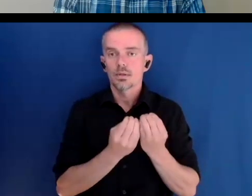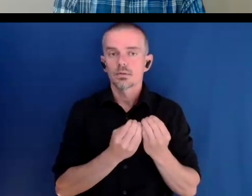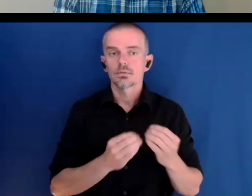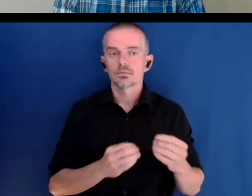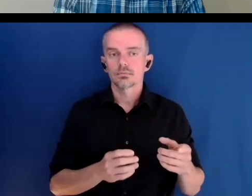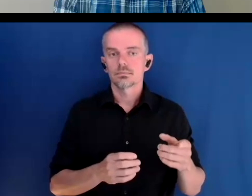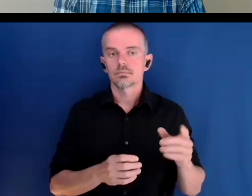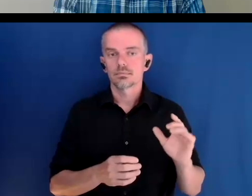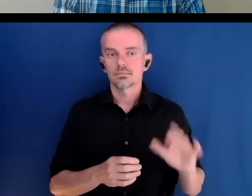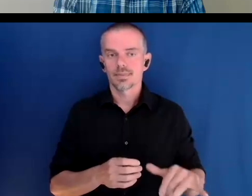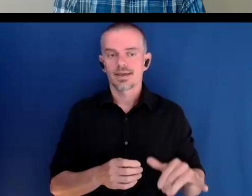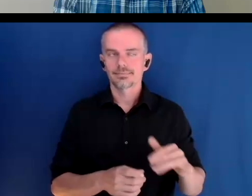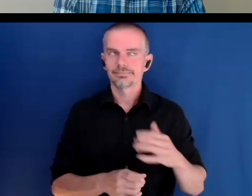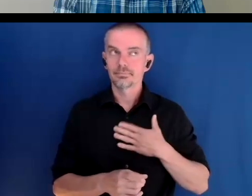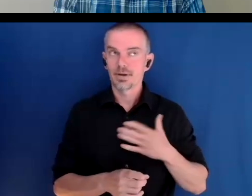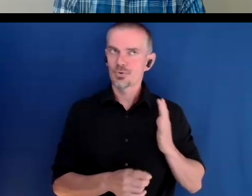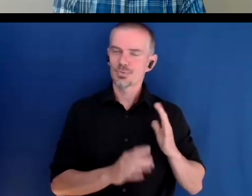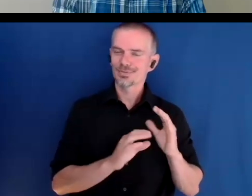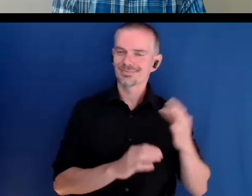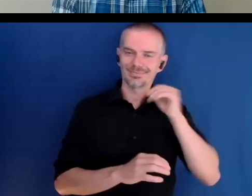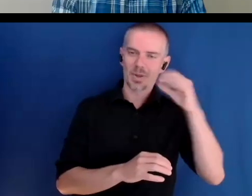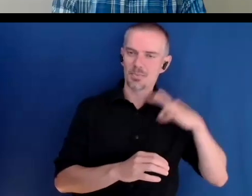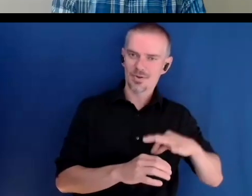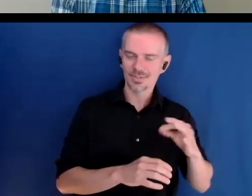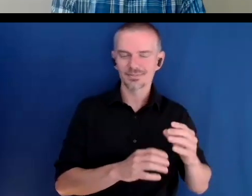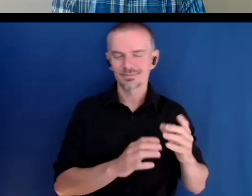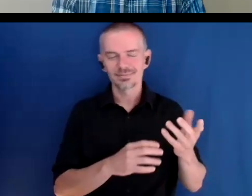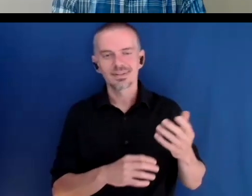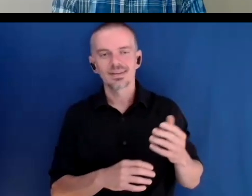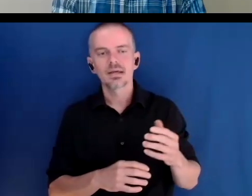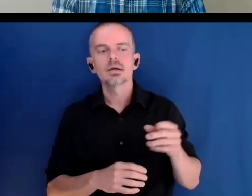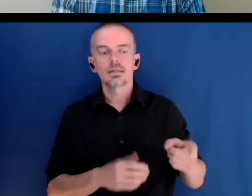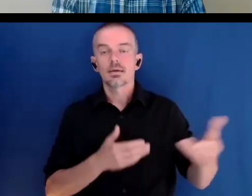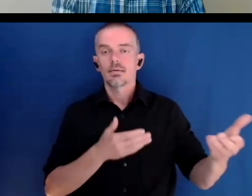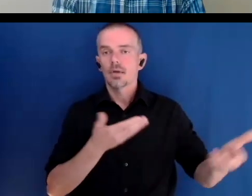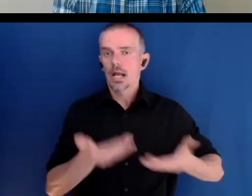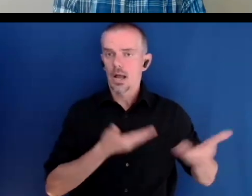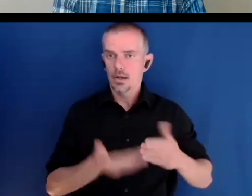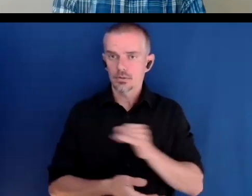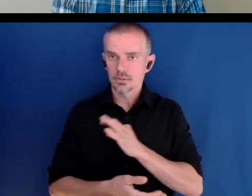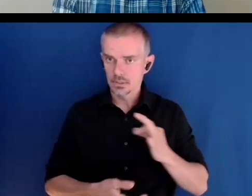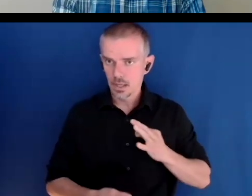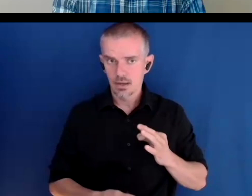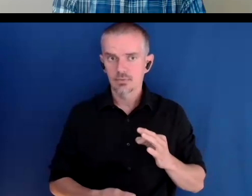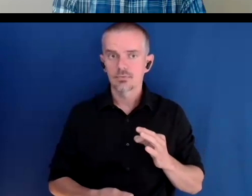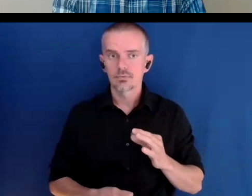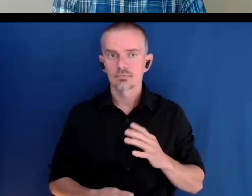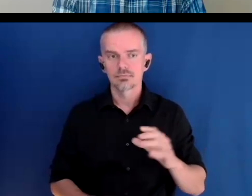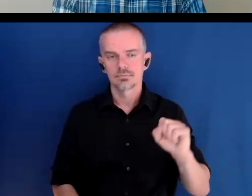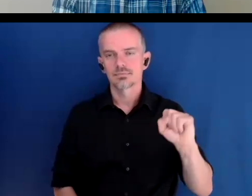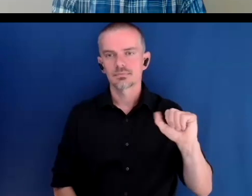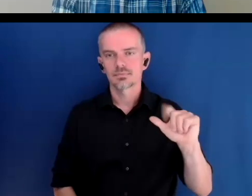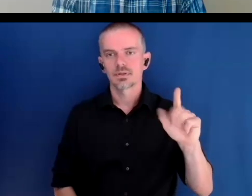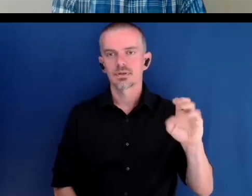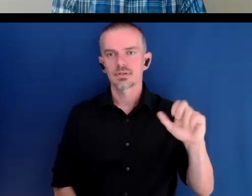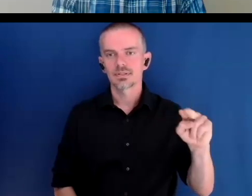local organization I used to be affiliated with. They've been able to hire staff. I should call out that's Salmon Valley Stewardship